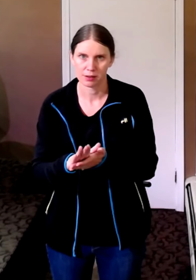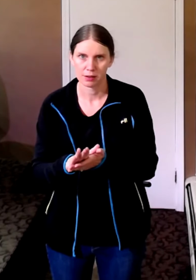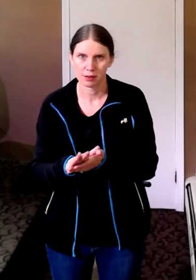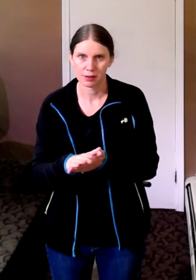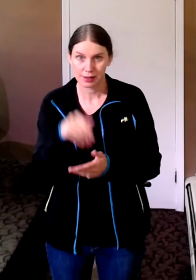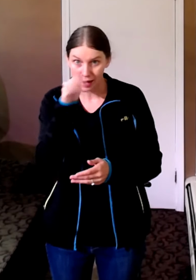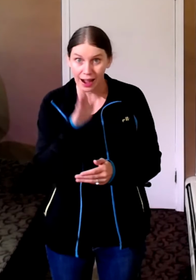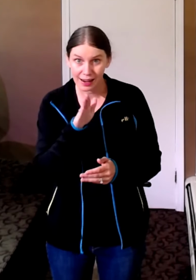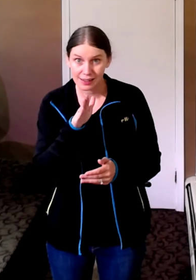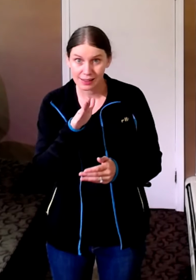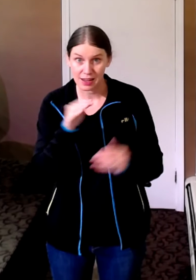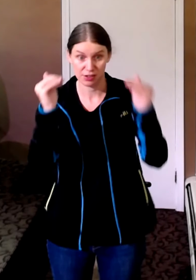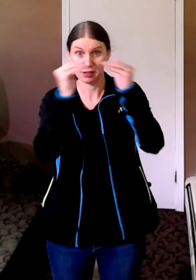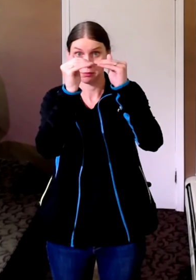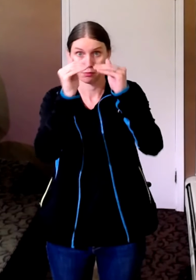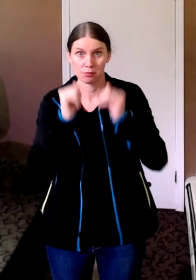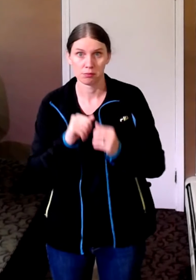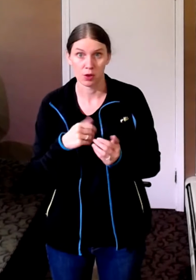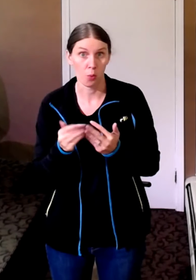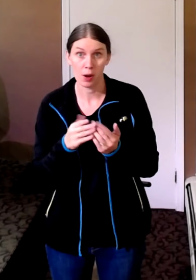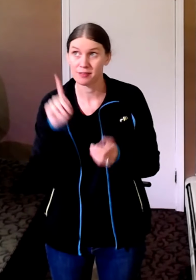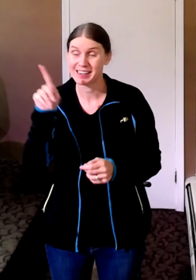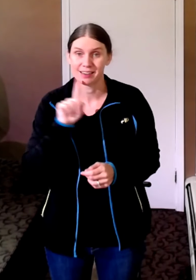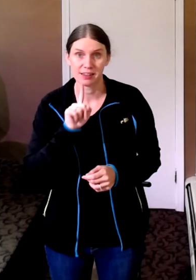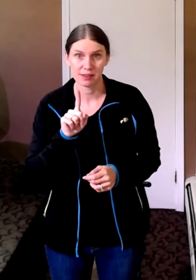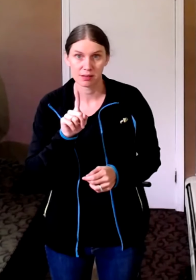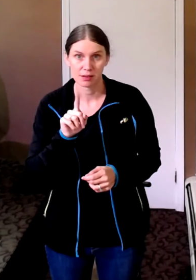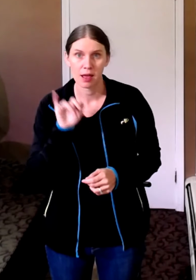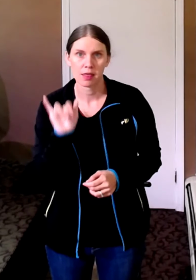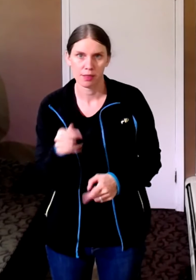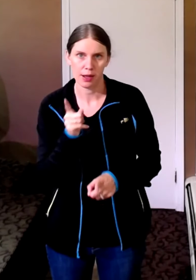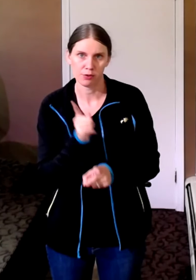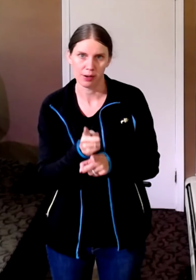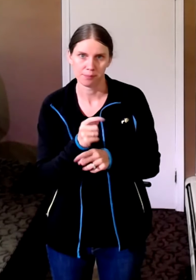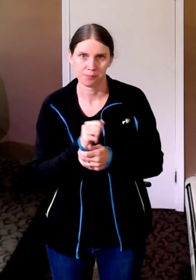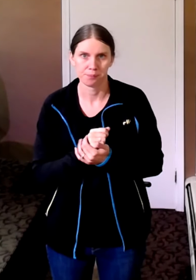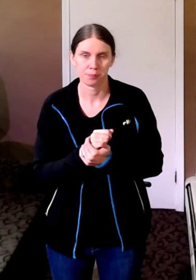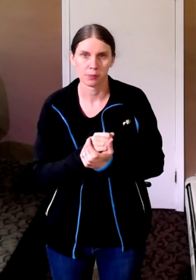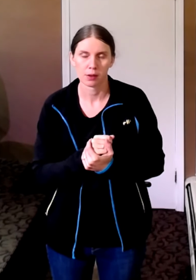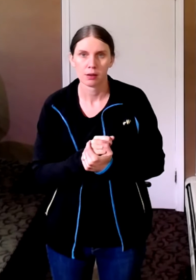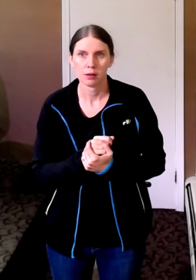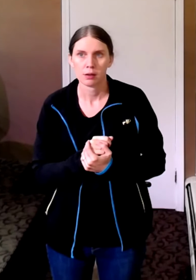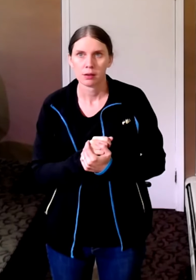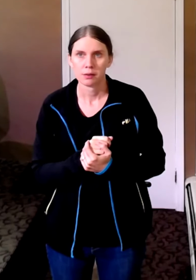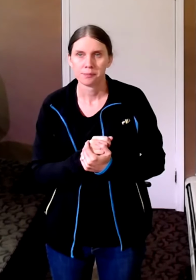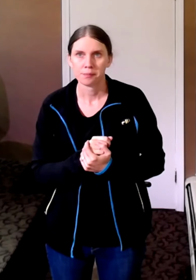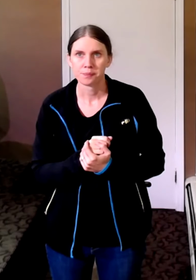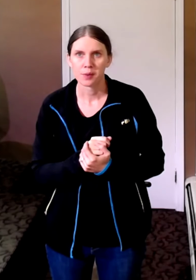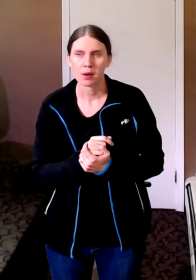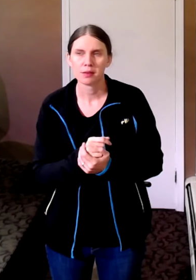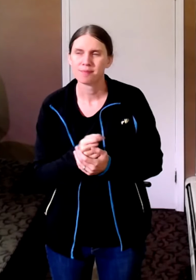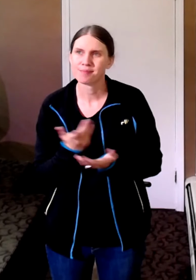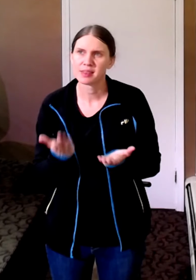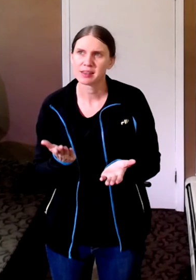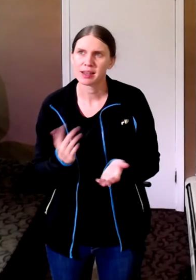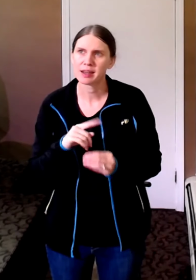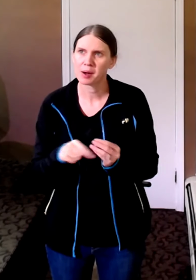the standard, right? So whatever He is right. And the thing about